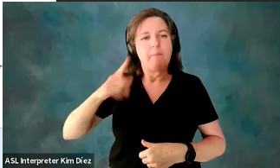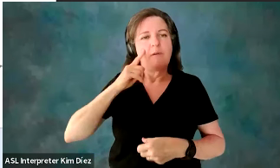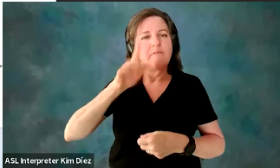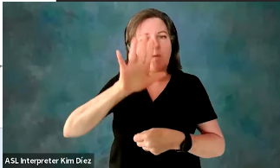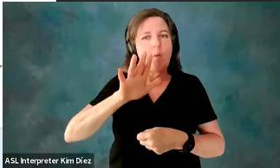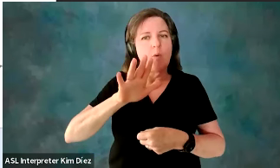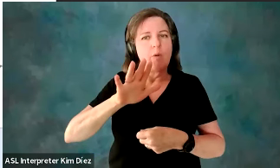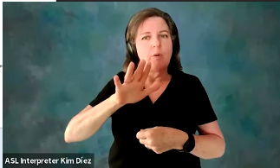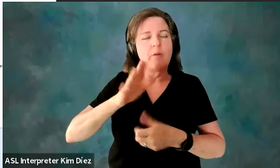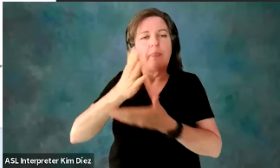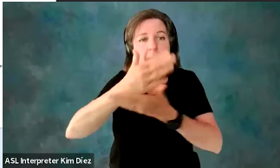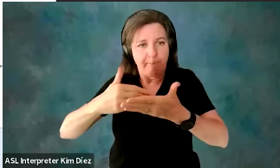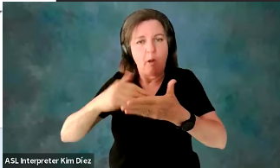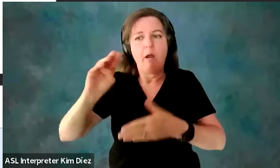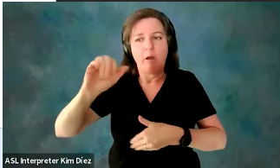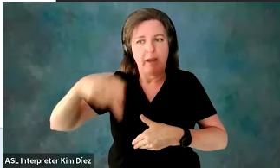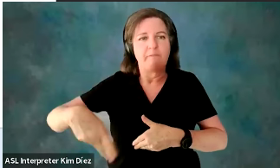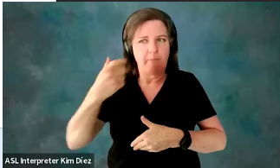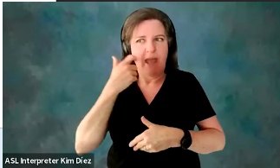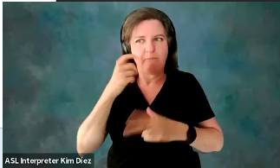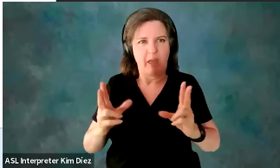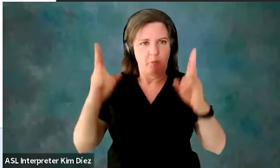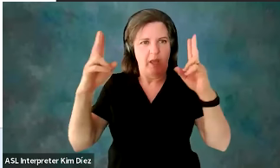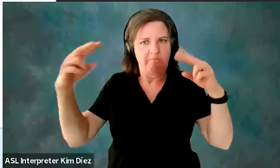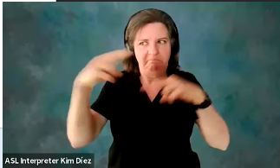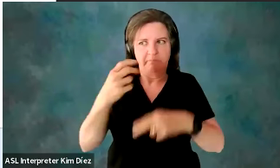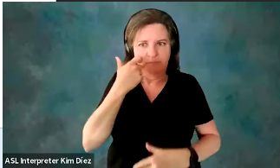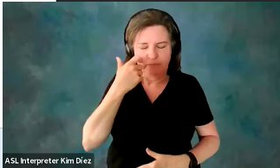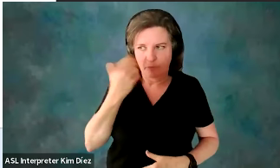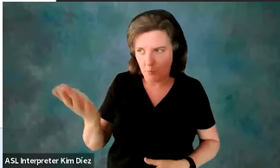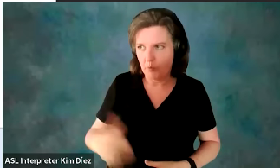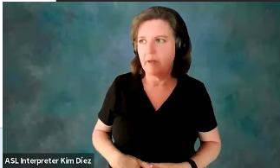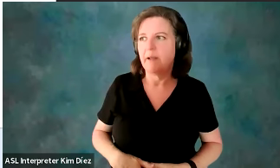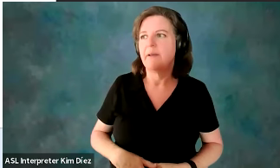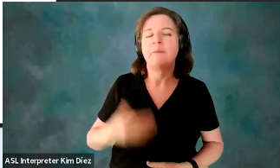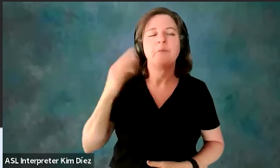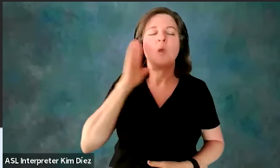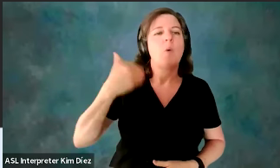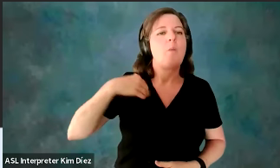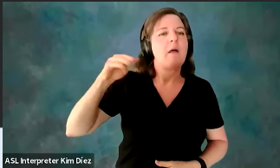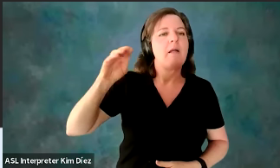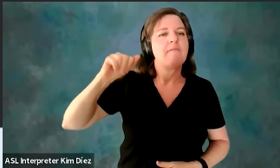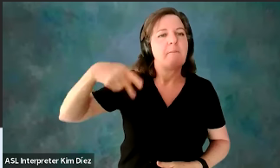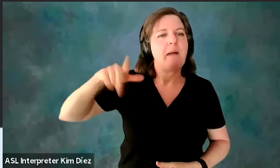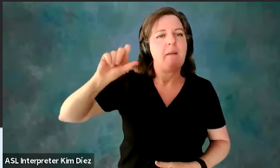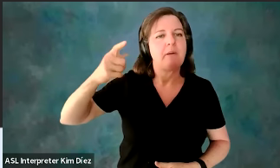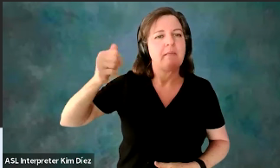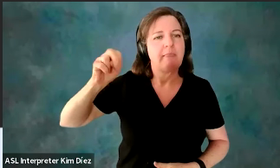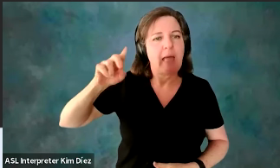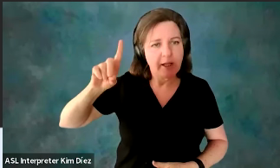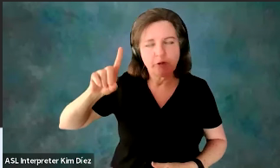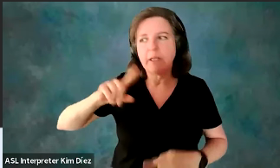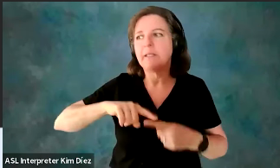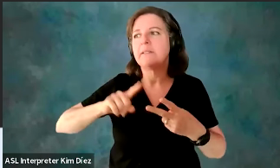the map unit information. We're going to have the map legend, the map information, the map unit